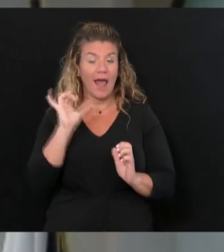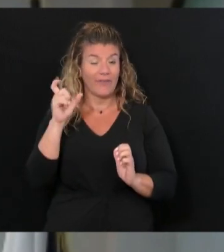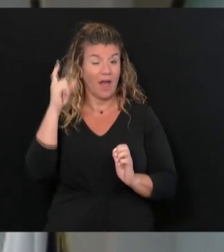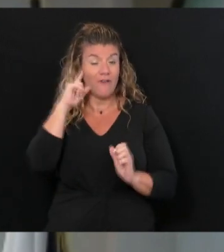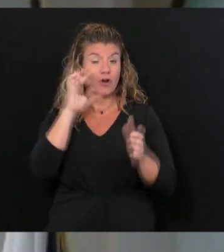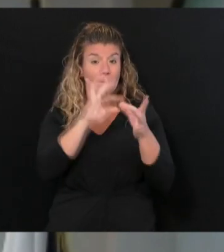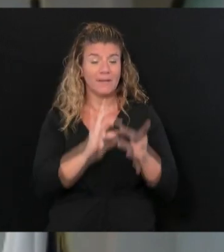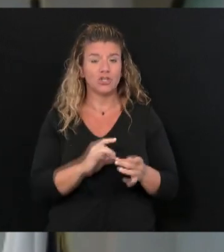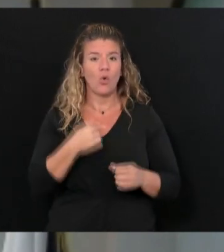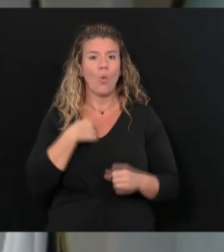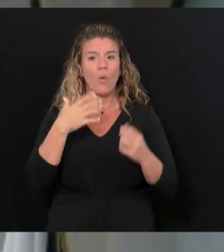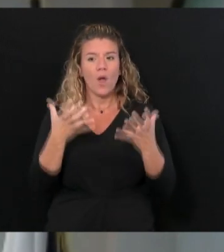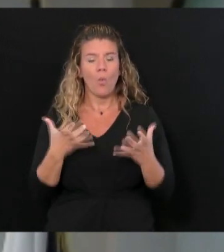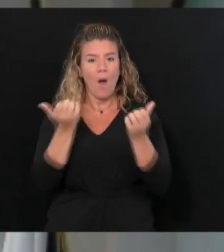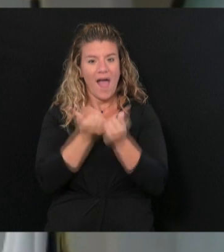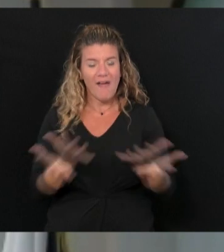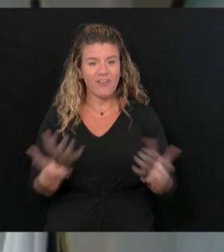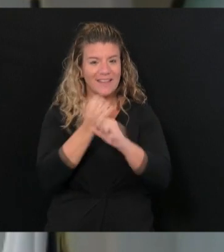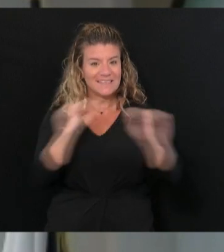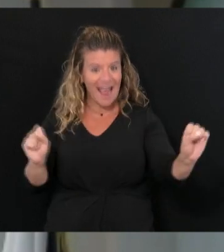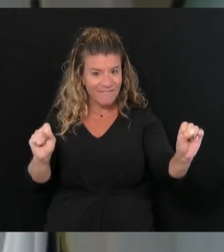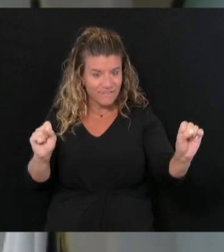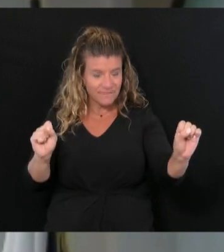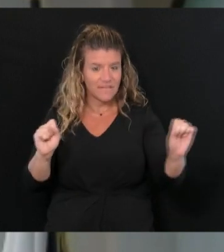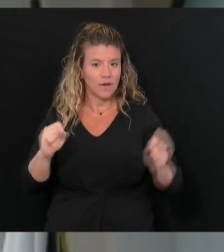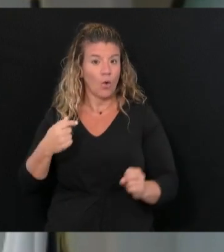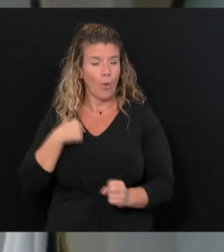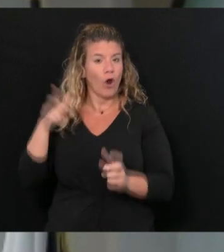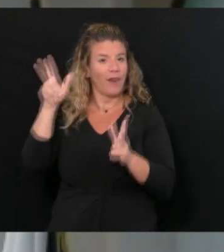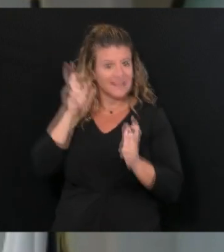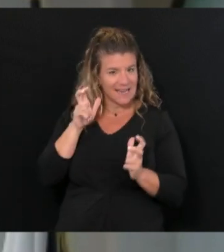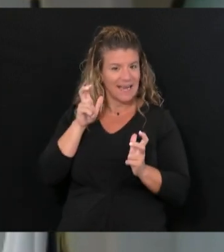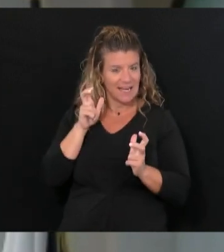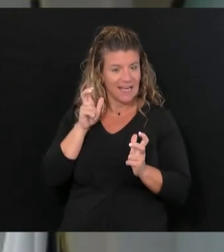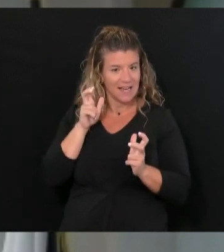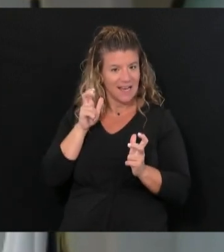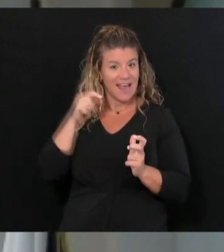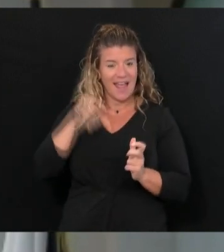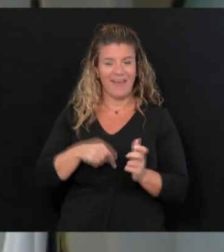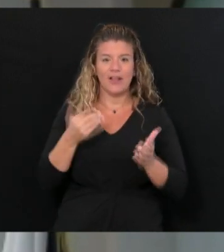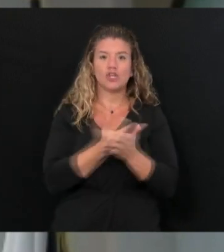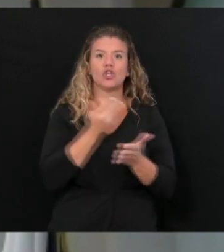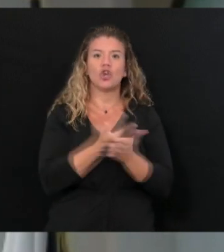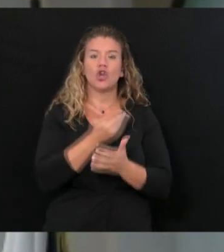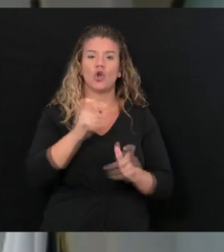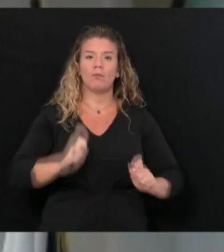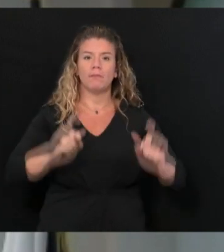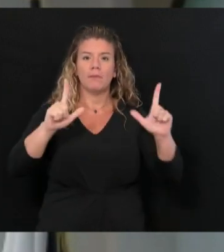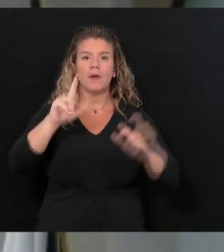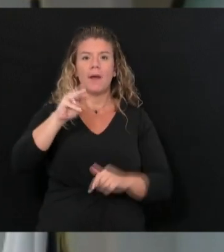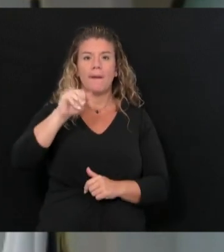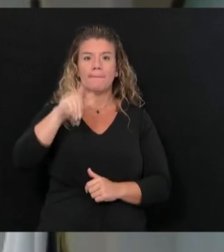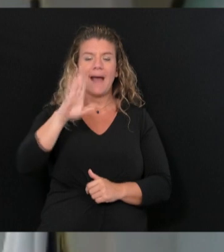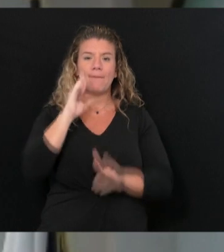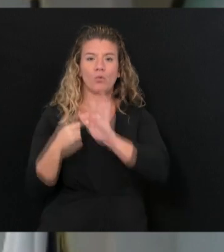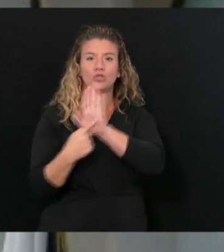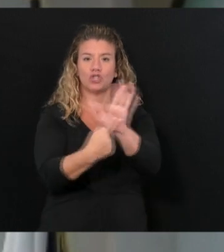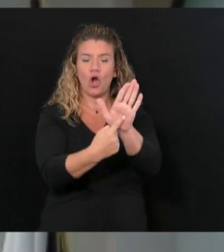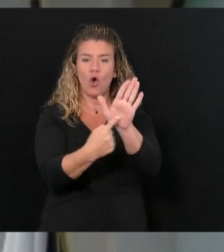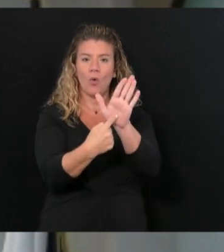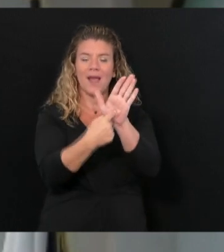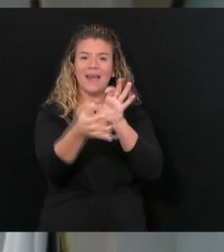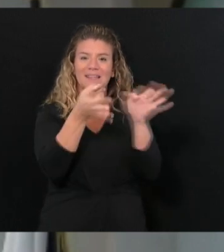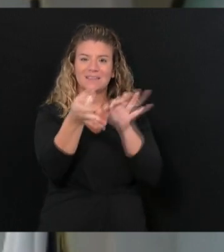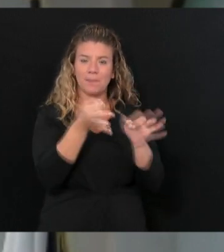want everything safe and we do listen, and I think this new map that we will put out later on today will help explain it, but